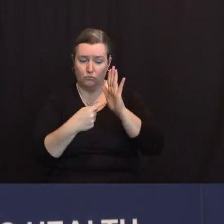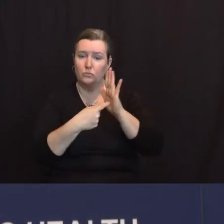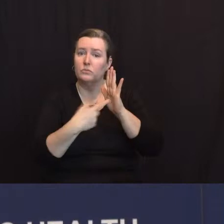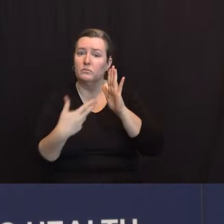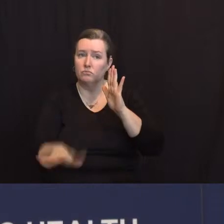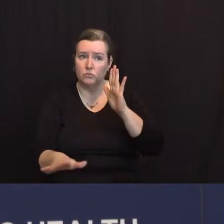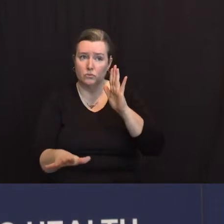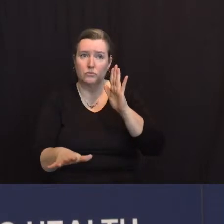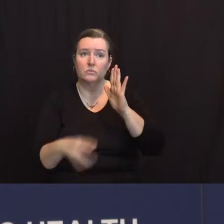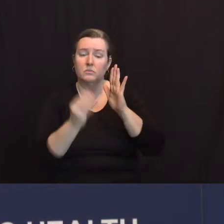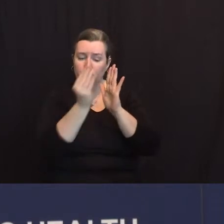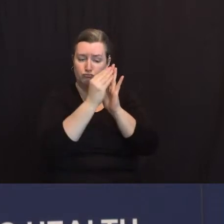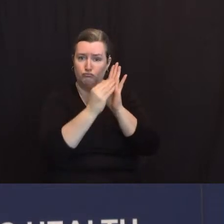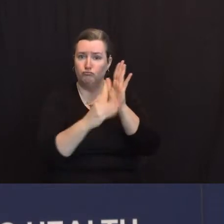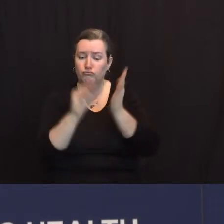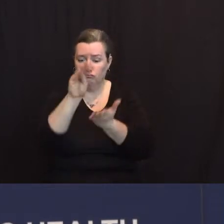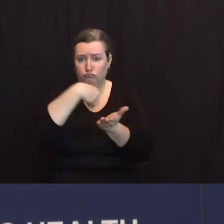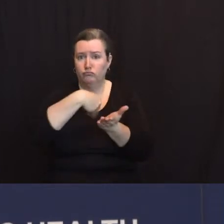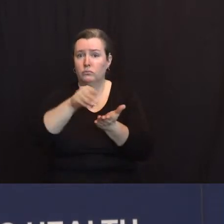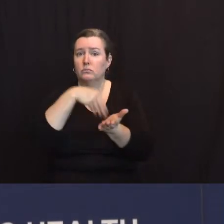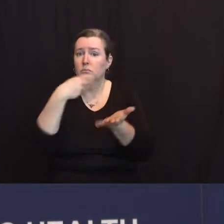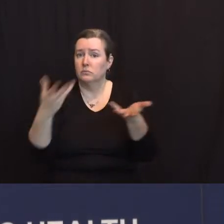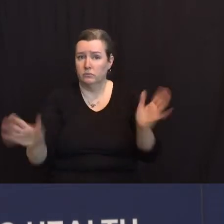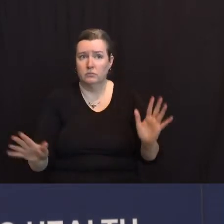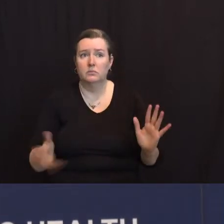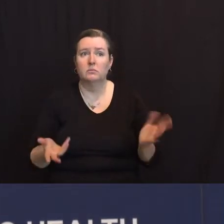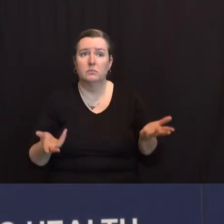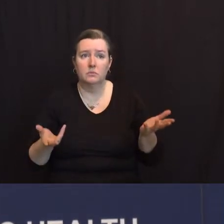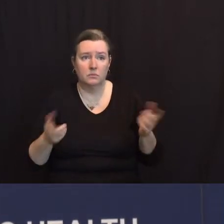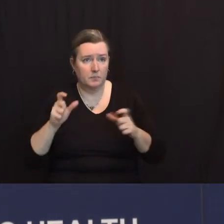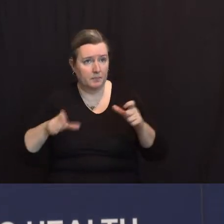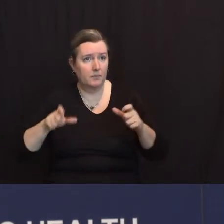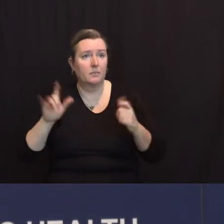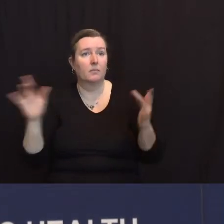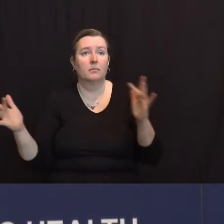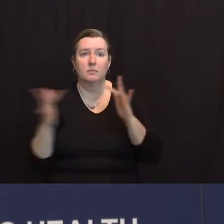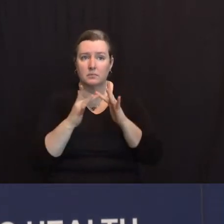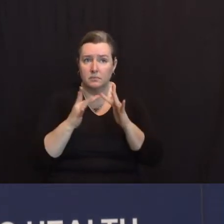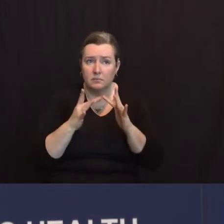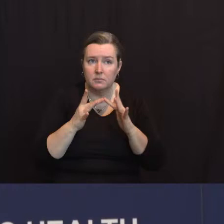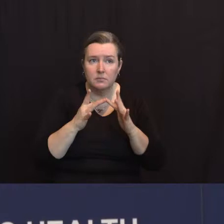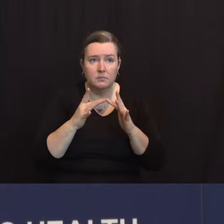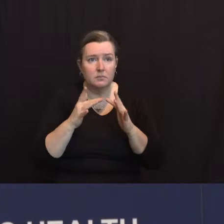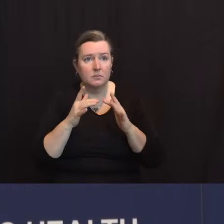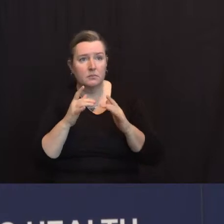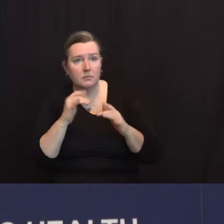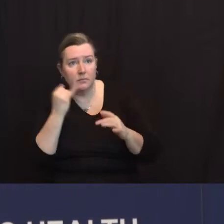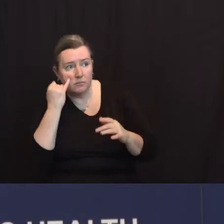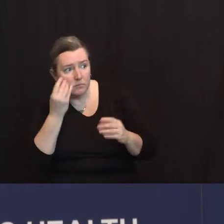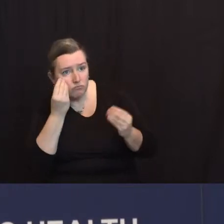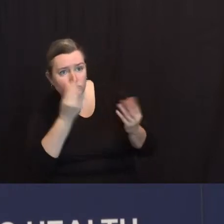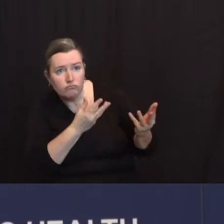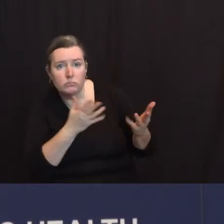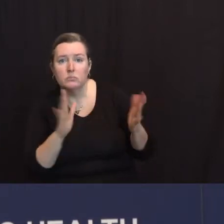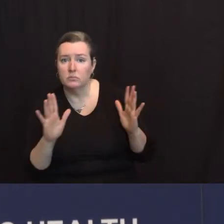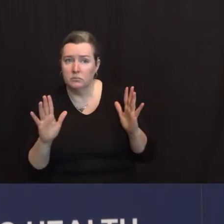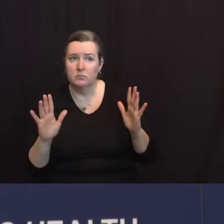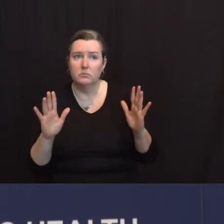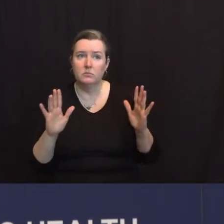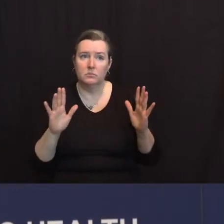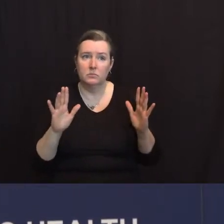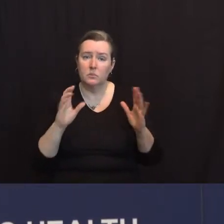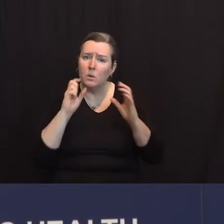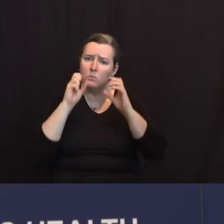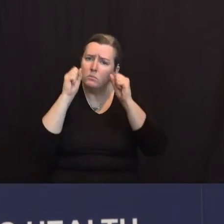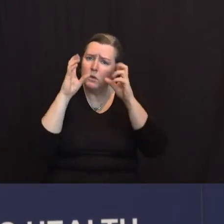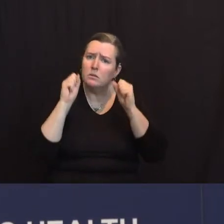that they can be contacted by local health departments if necessary. And so that, to me, was a surprising number, because I too felt I